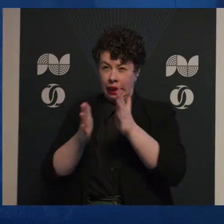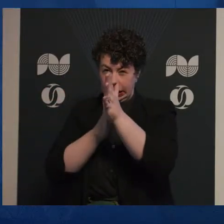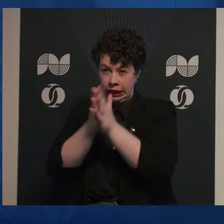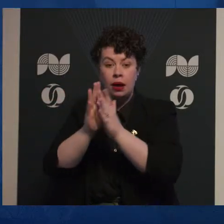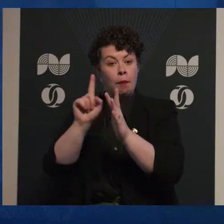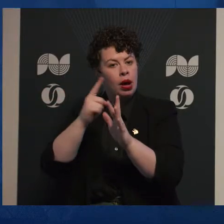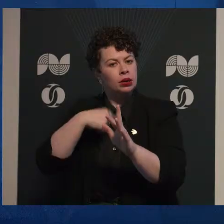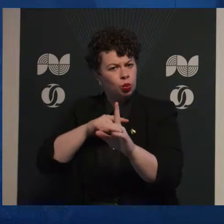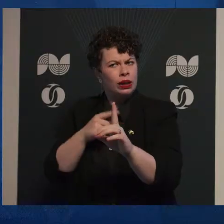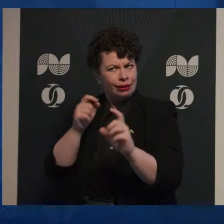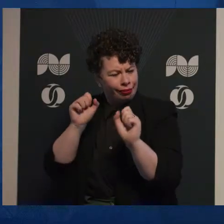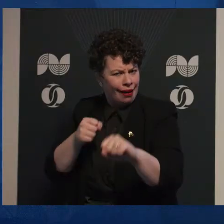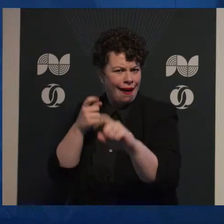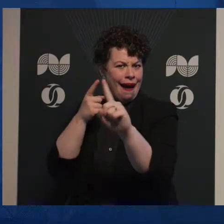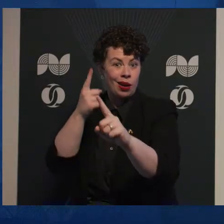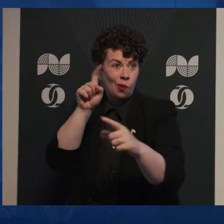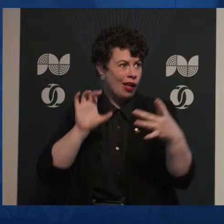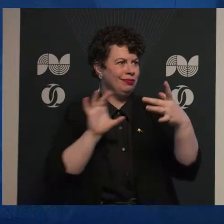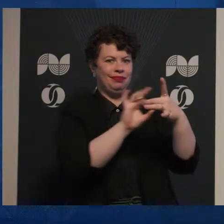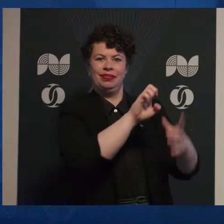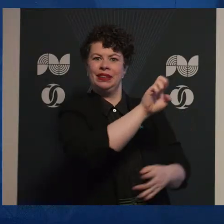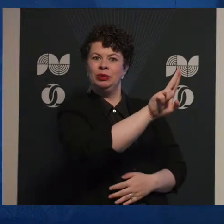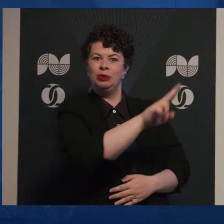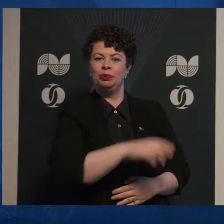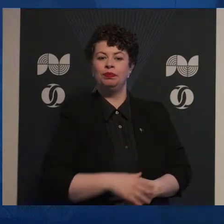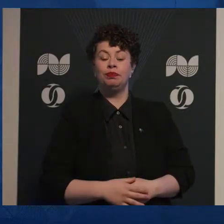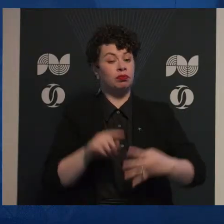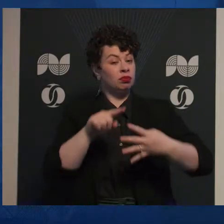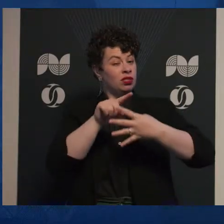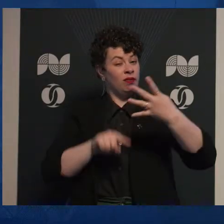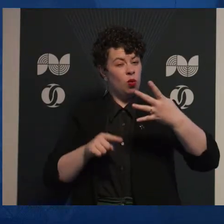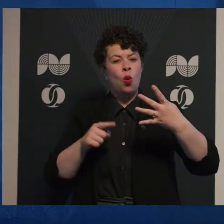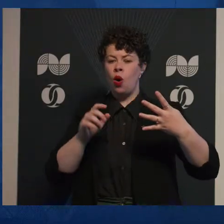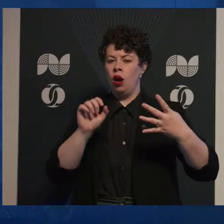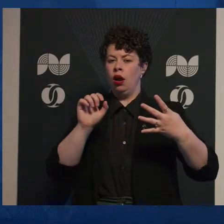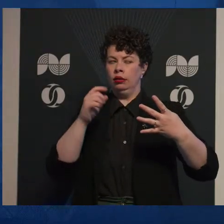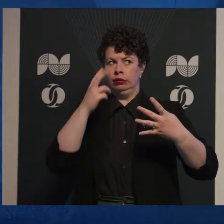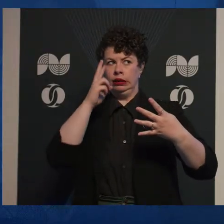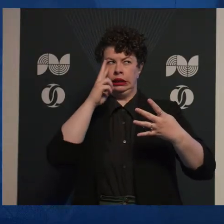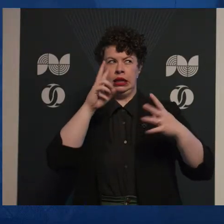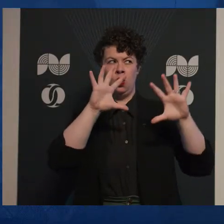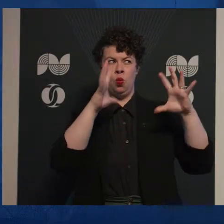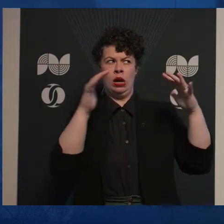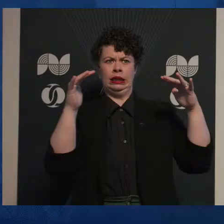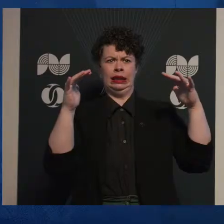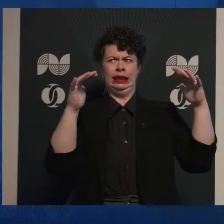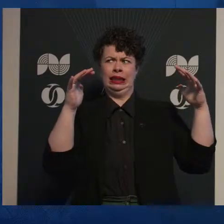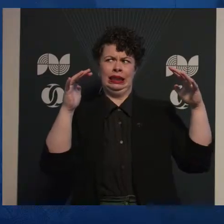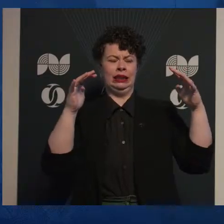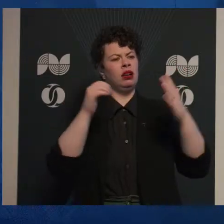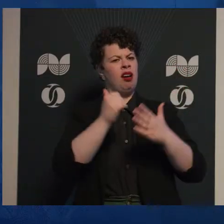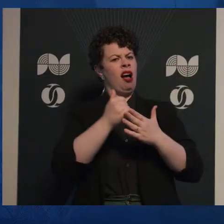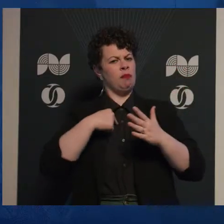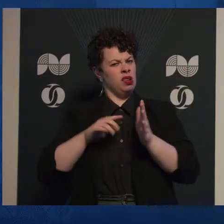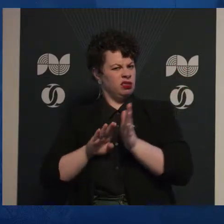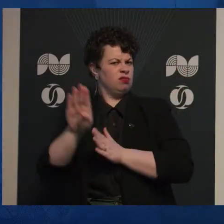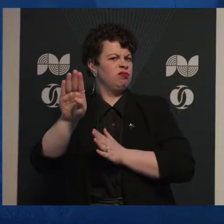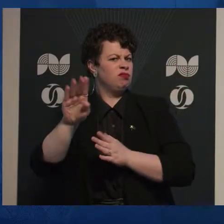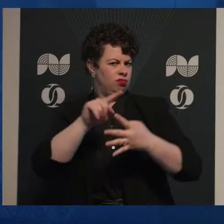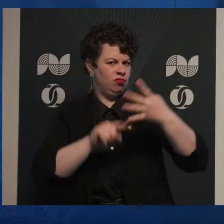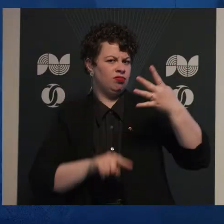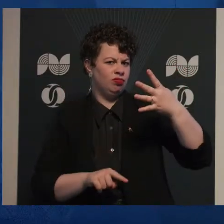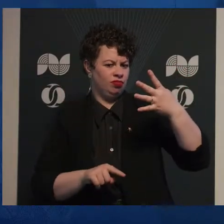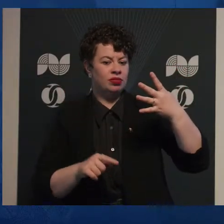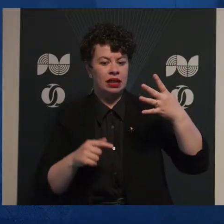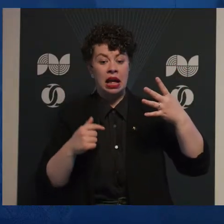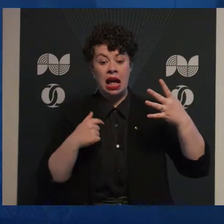highlight 4 areas, basically, where Moldova is turning geopolitical pressure into development momentum, and where IFIs like